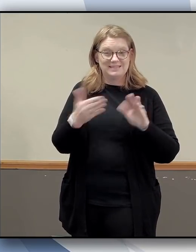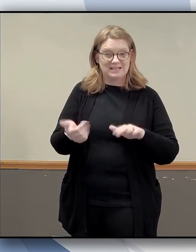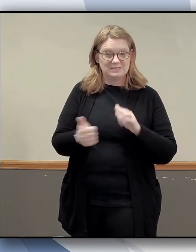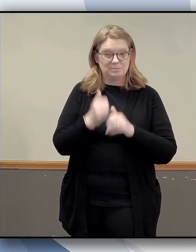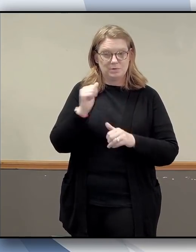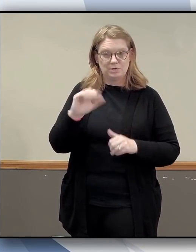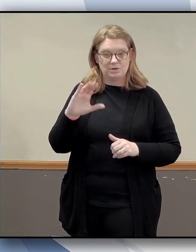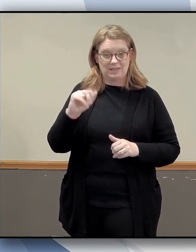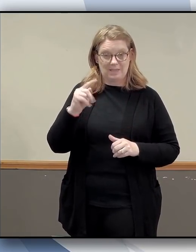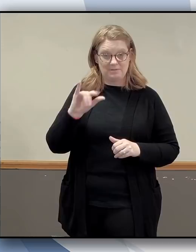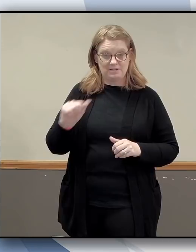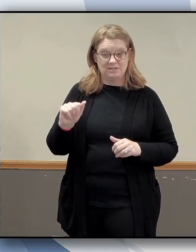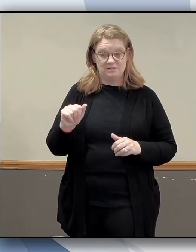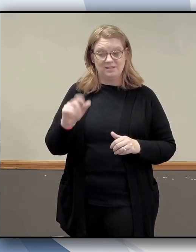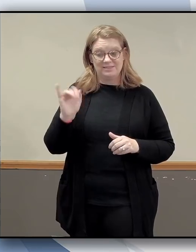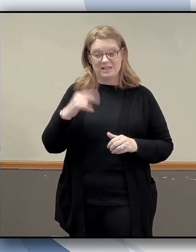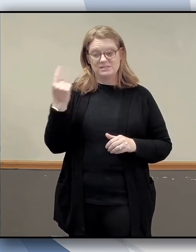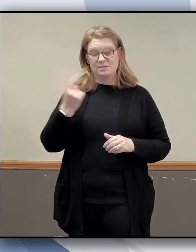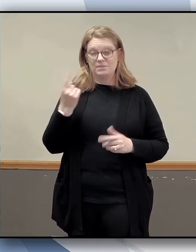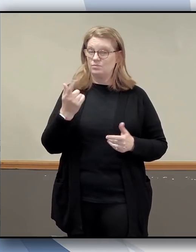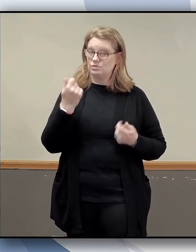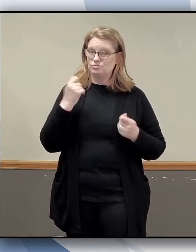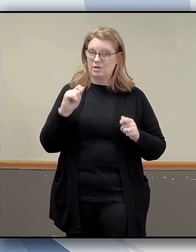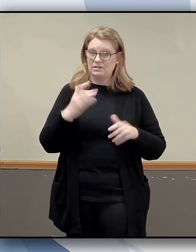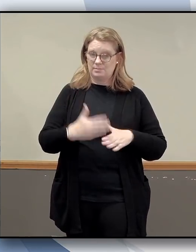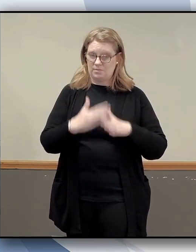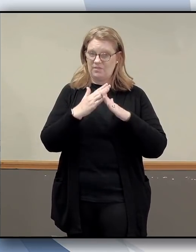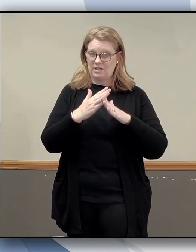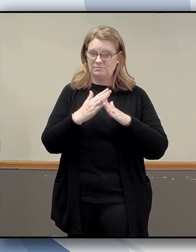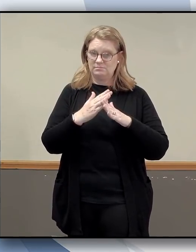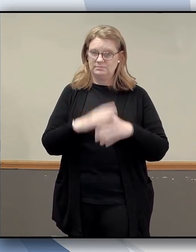take super seriously and what we're working to try to prevent.